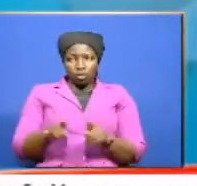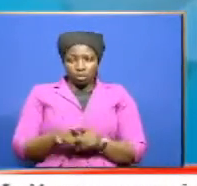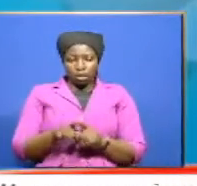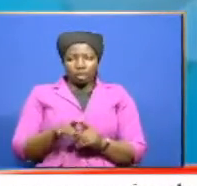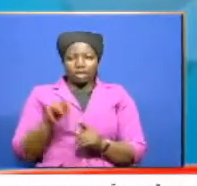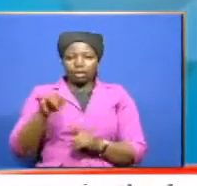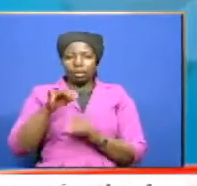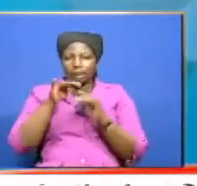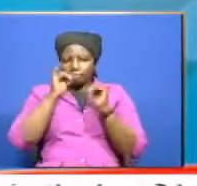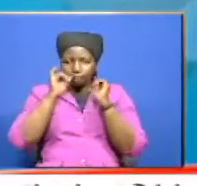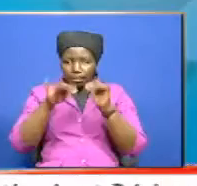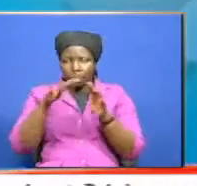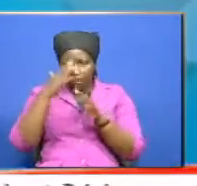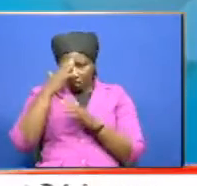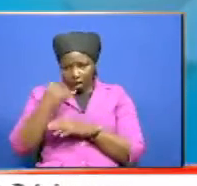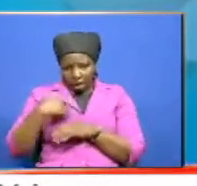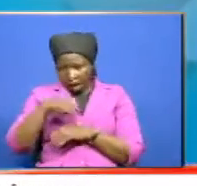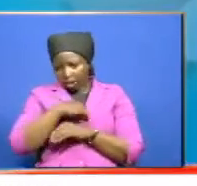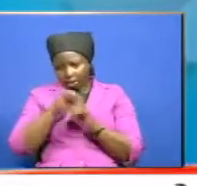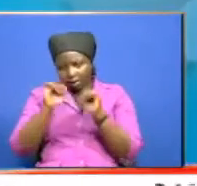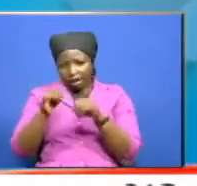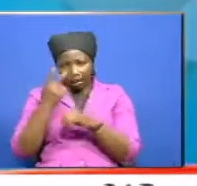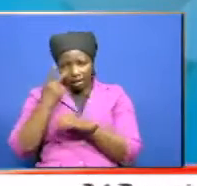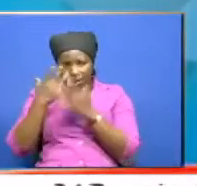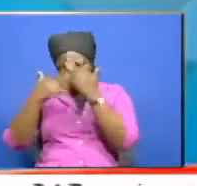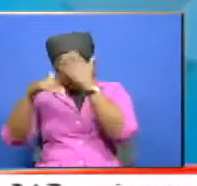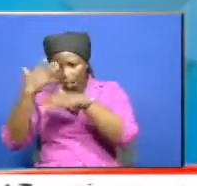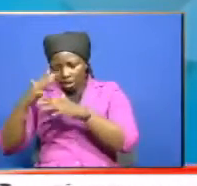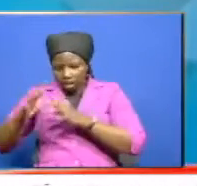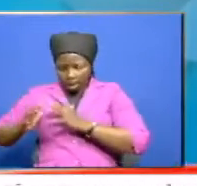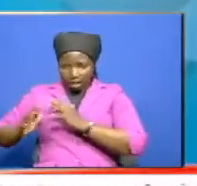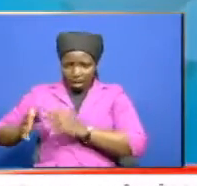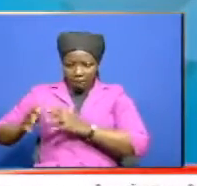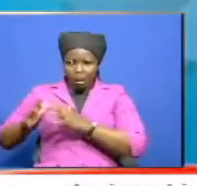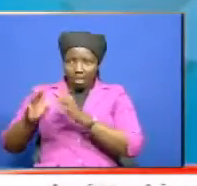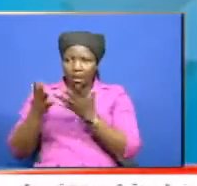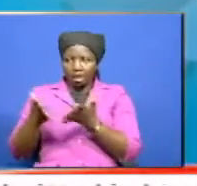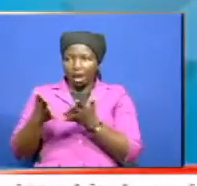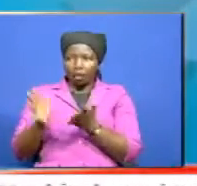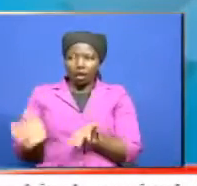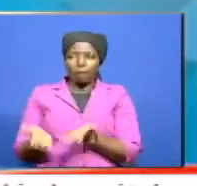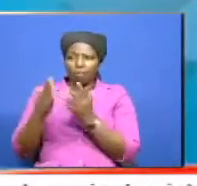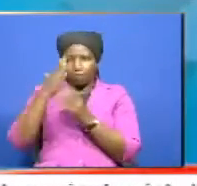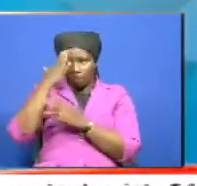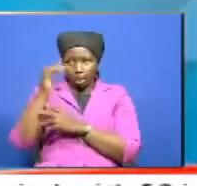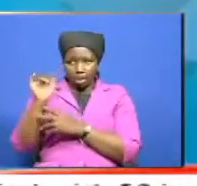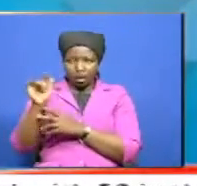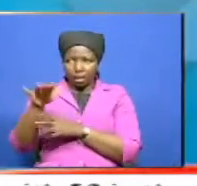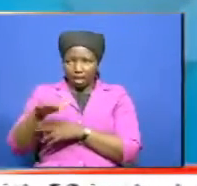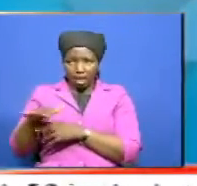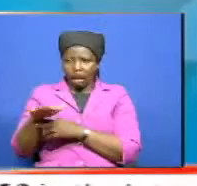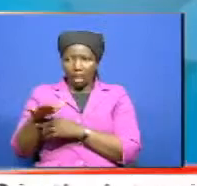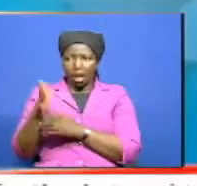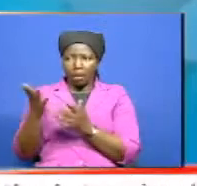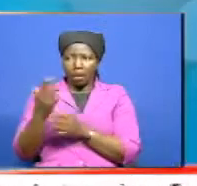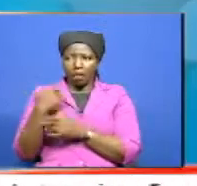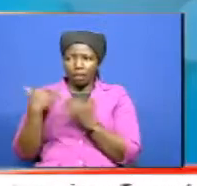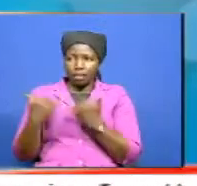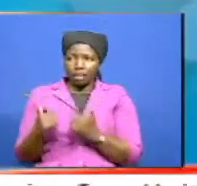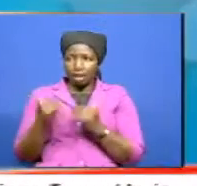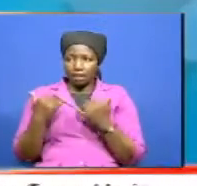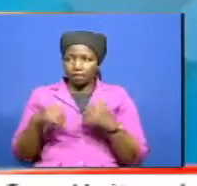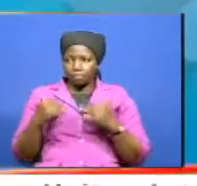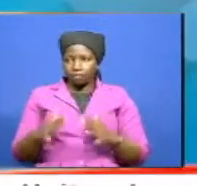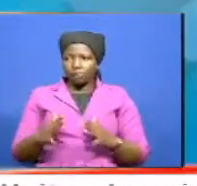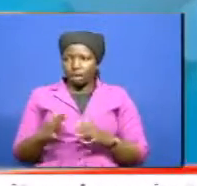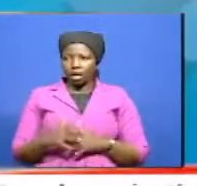blessing that we're able to see university rugby now coming up, because that is where the bed of young players are. They're able to keep them over a period.